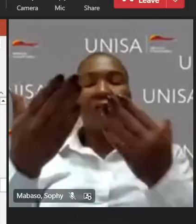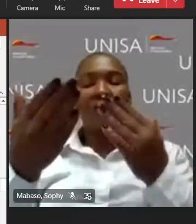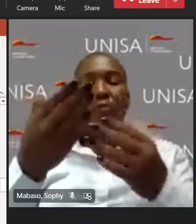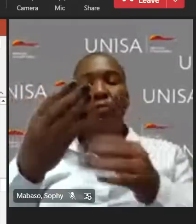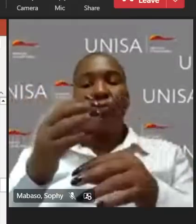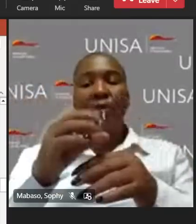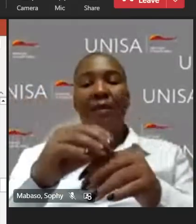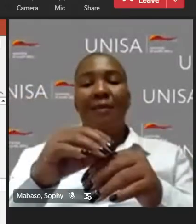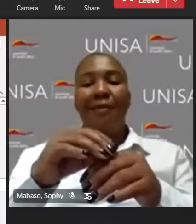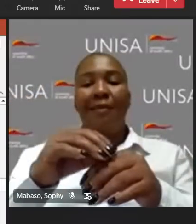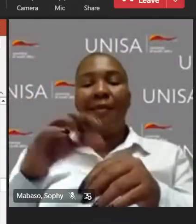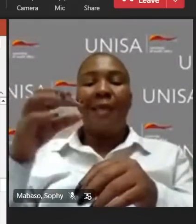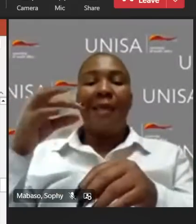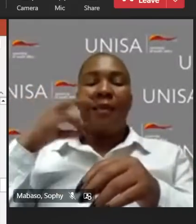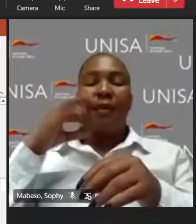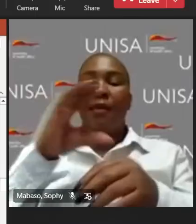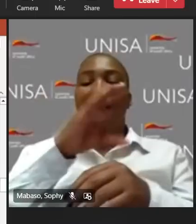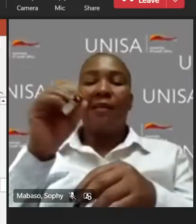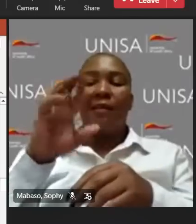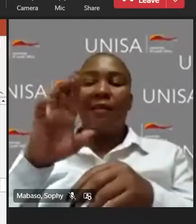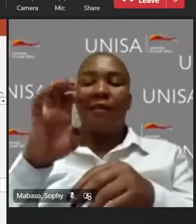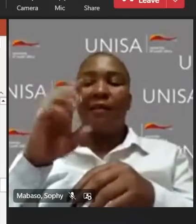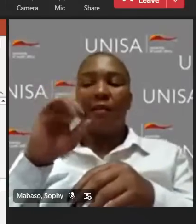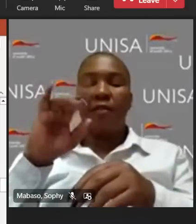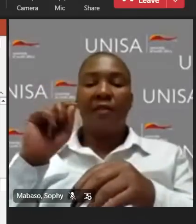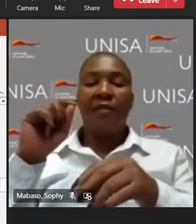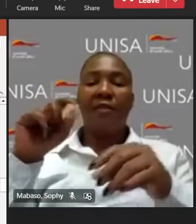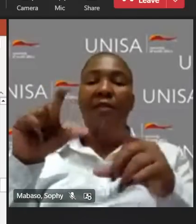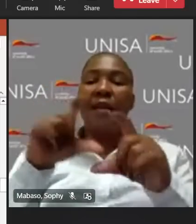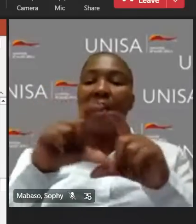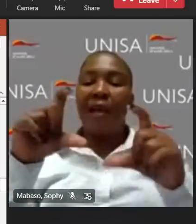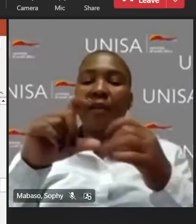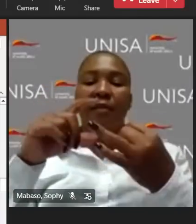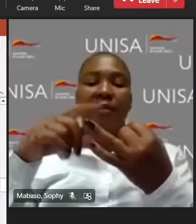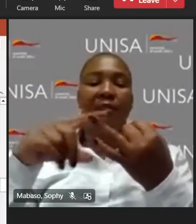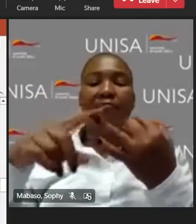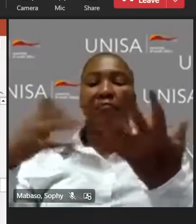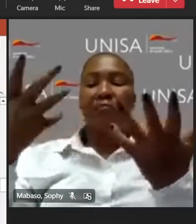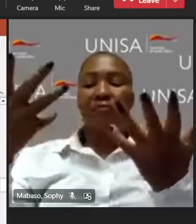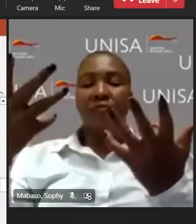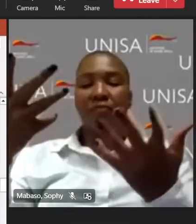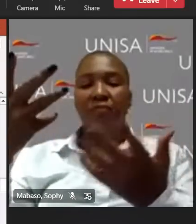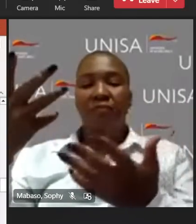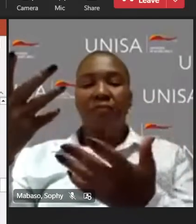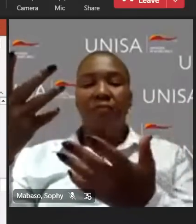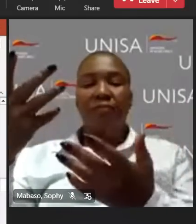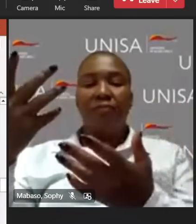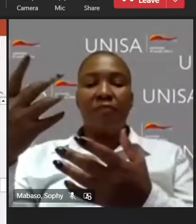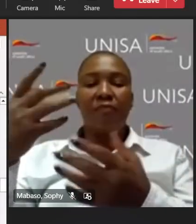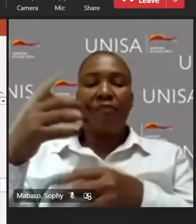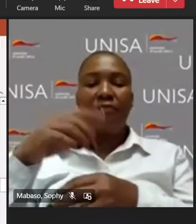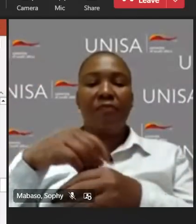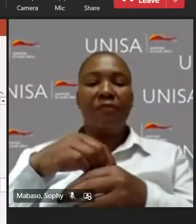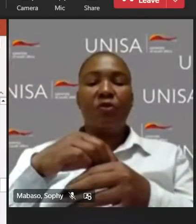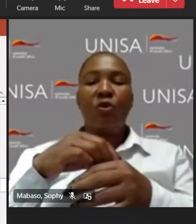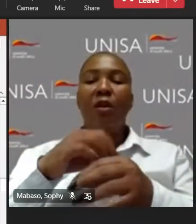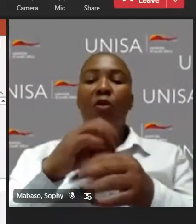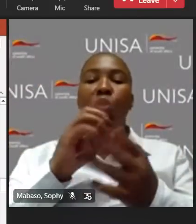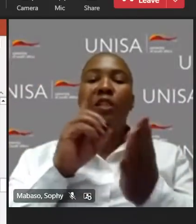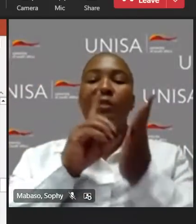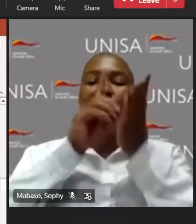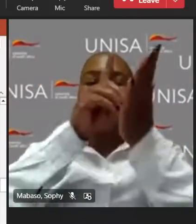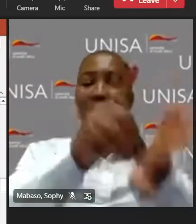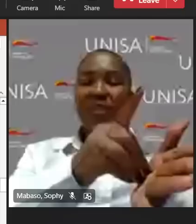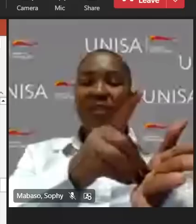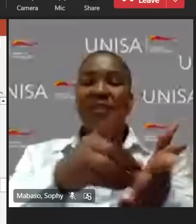details. You can pay via bank deposit, go inside the bank and deposit into the